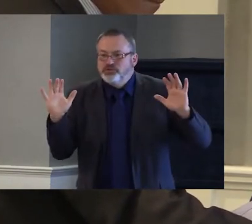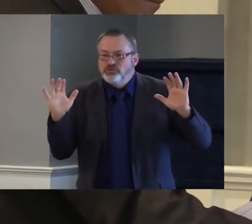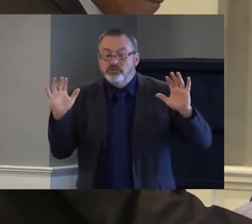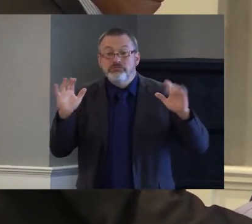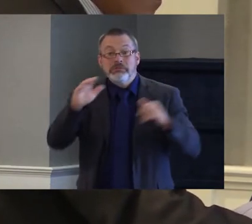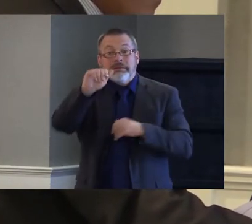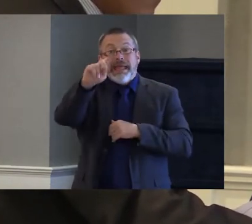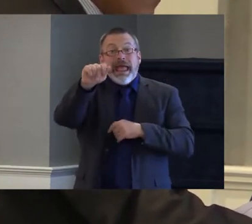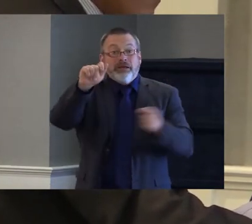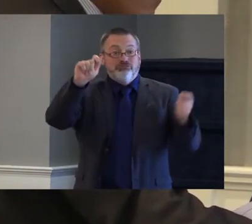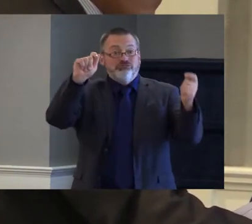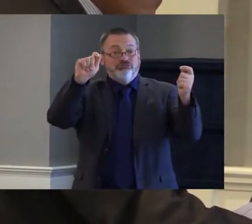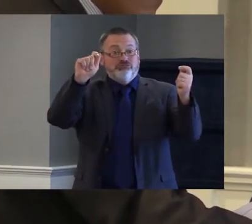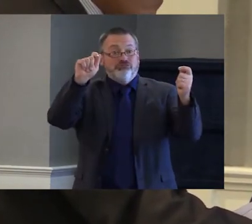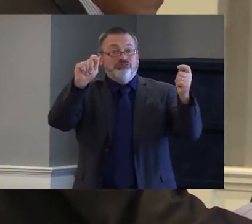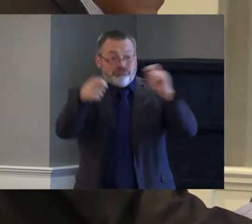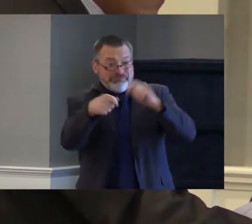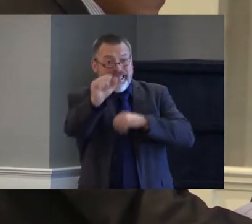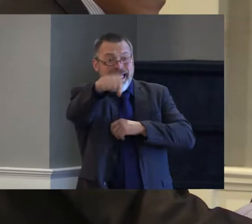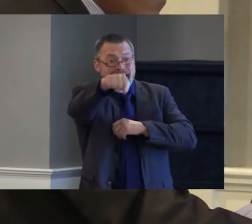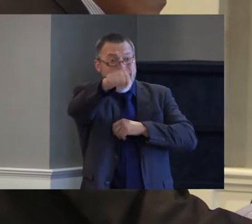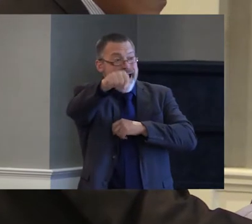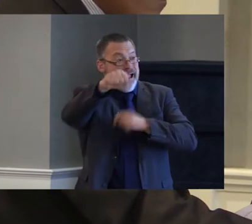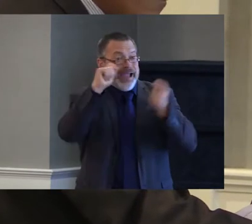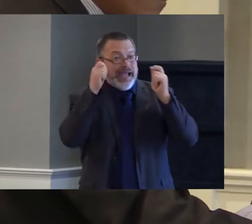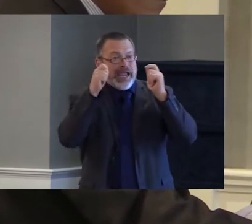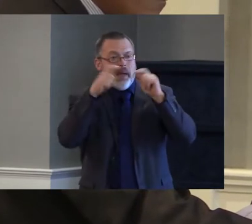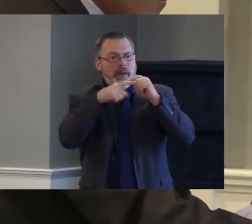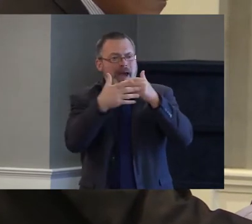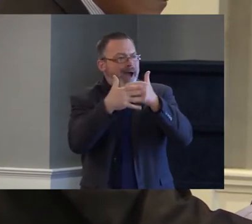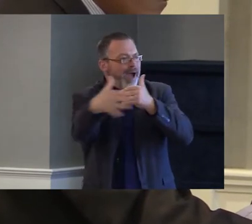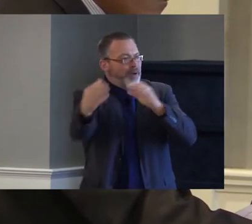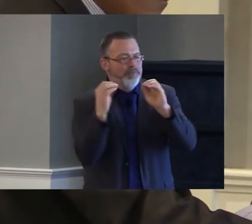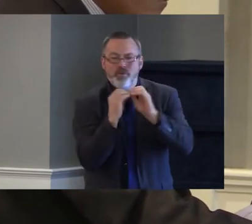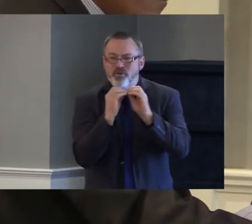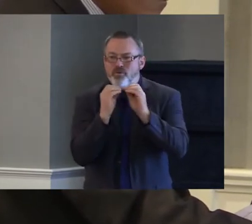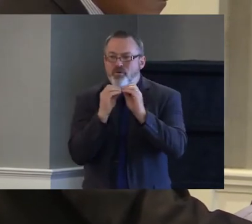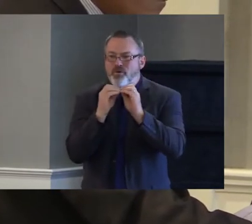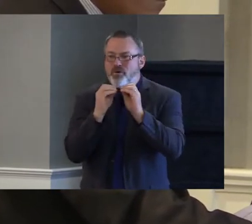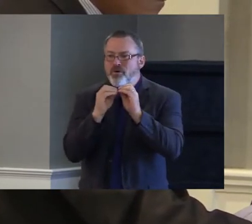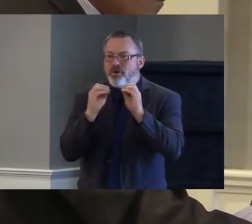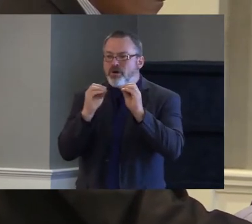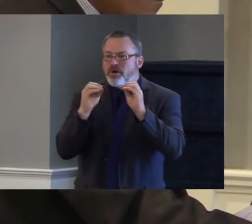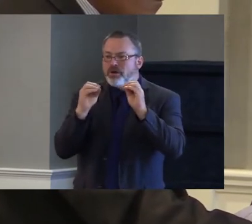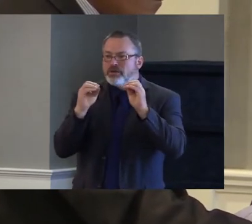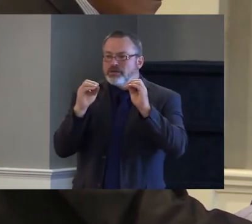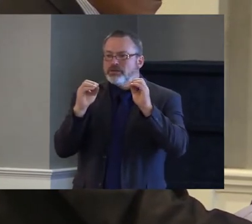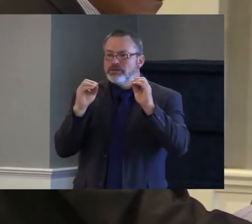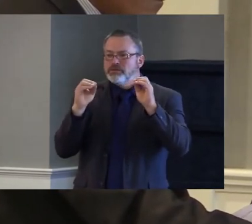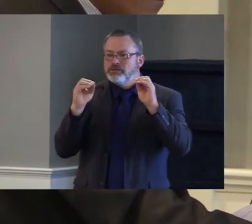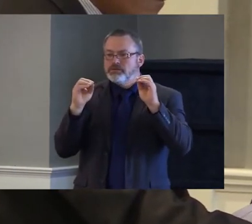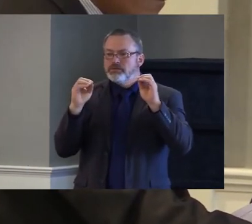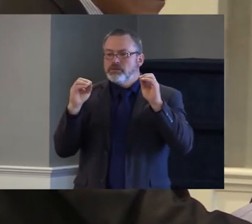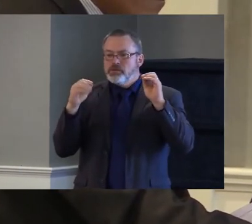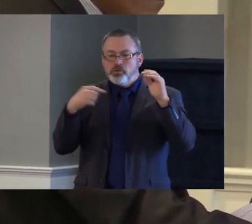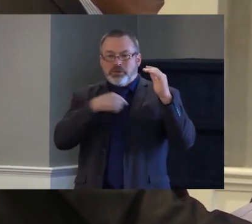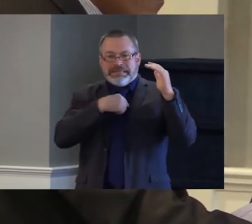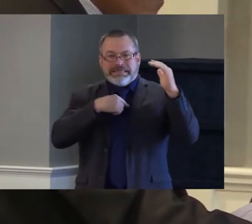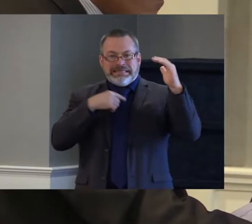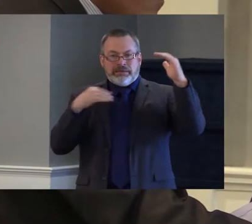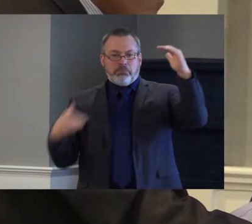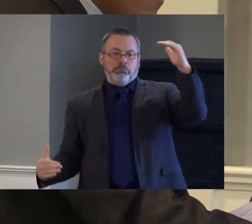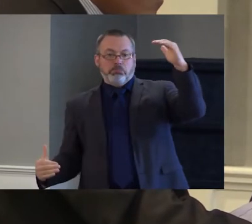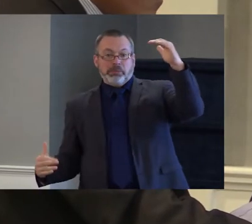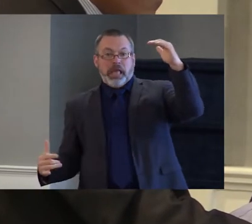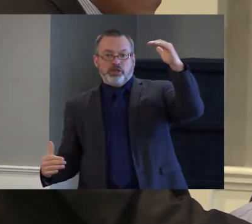the inequities people with disabilities faced on day one, nor would anyone expect it to. To that end, the